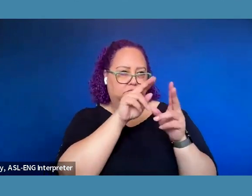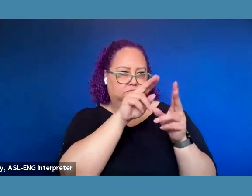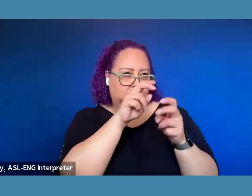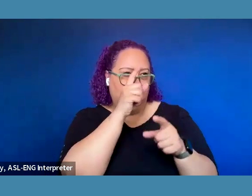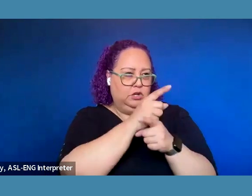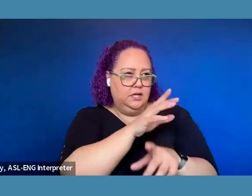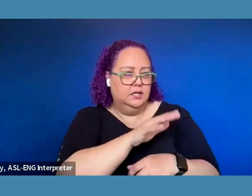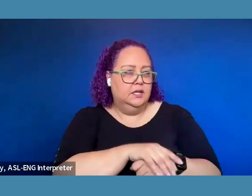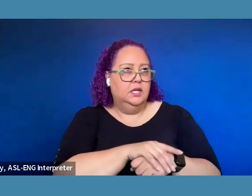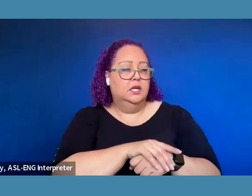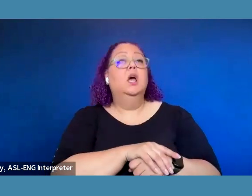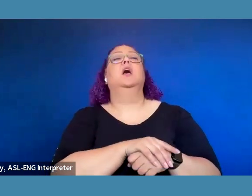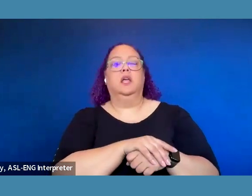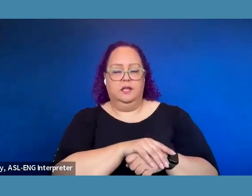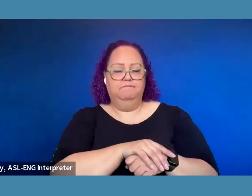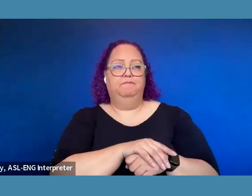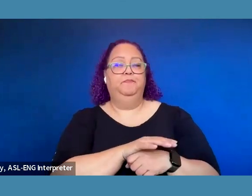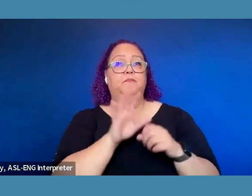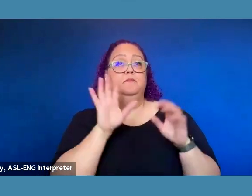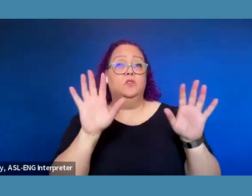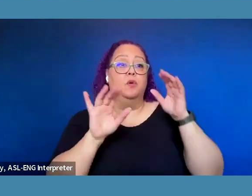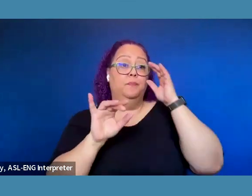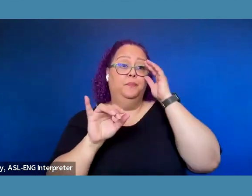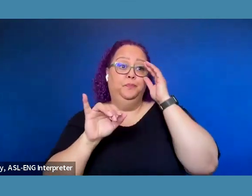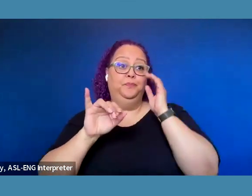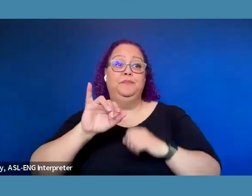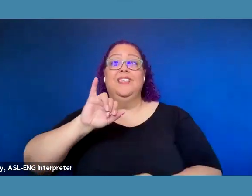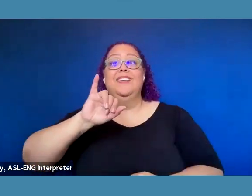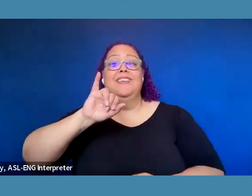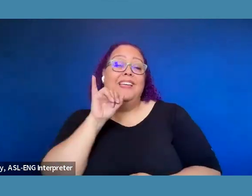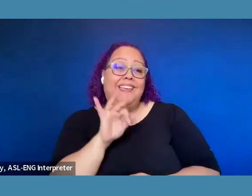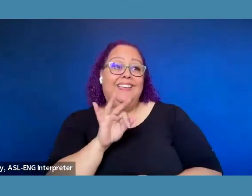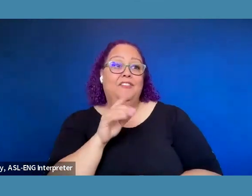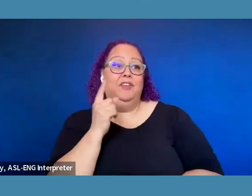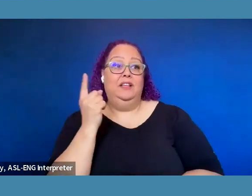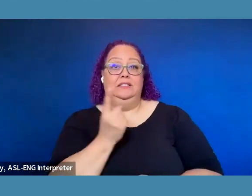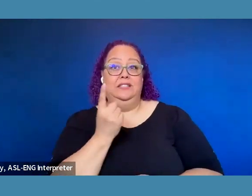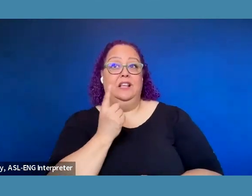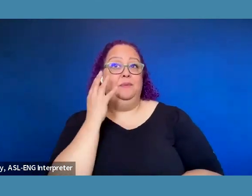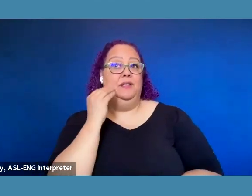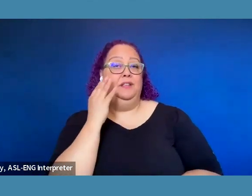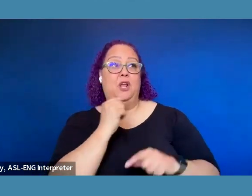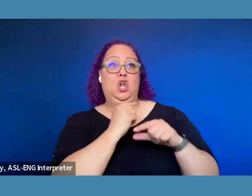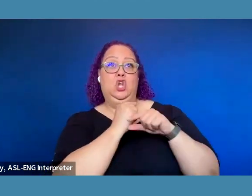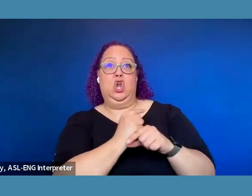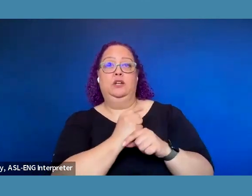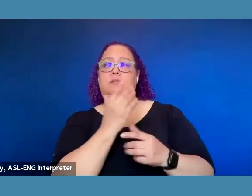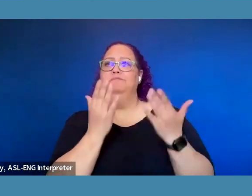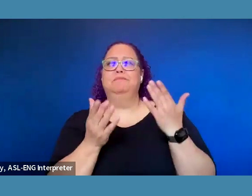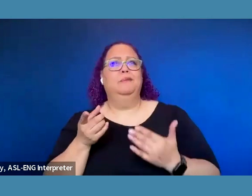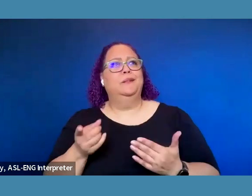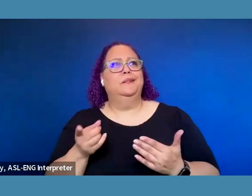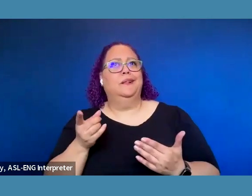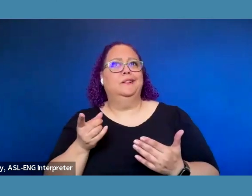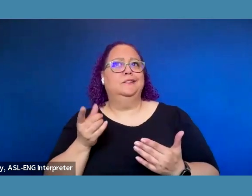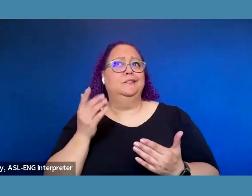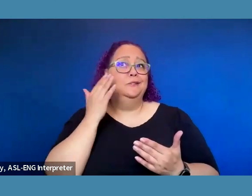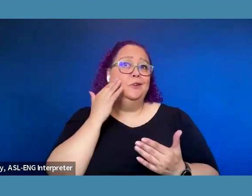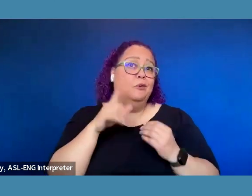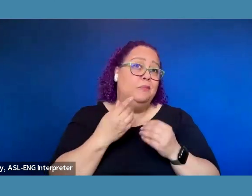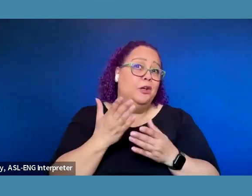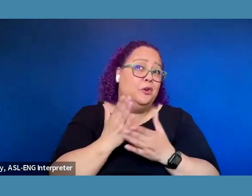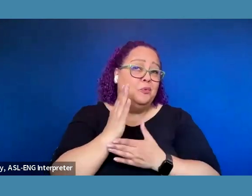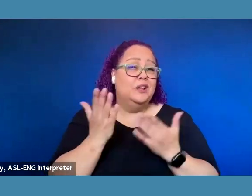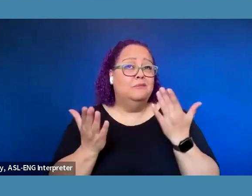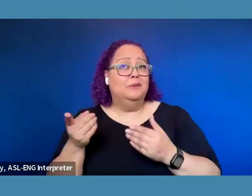With someone under guardianship who may or may not know about their right to vote, or are worried